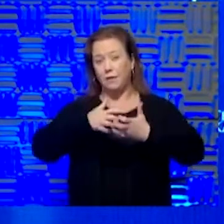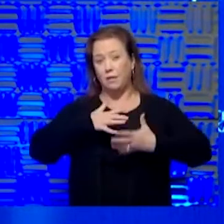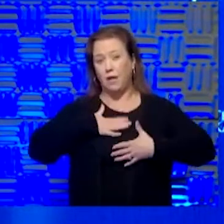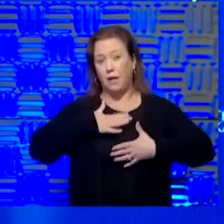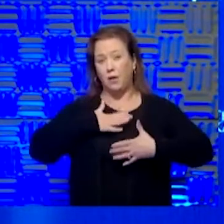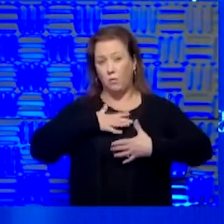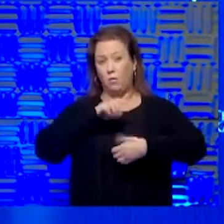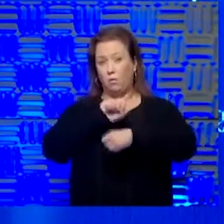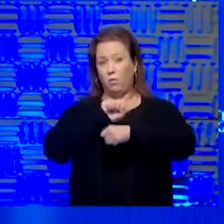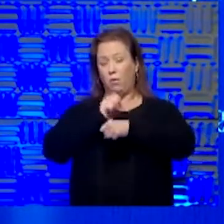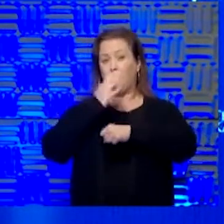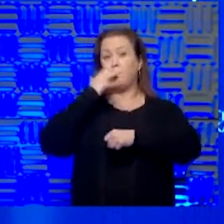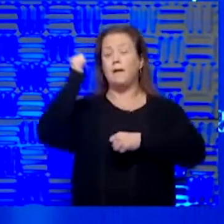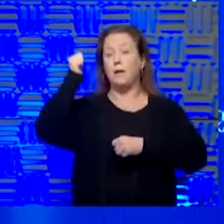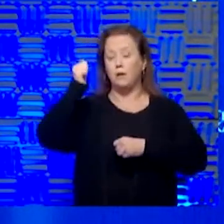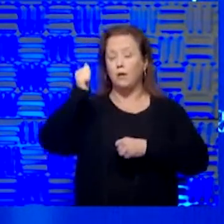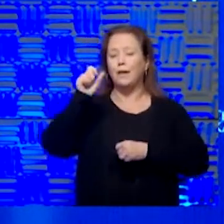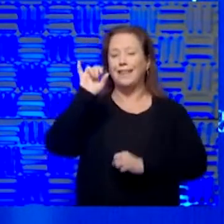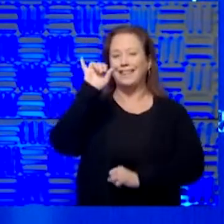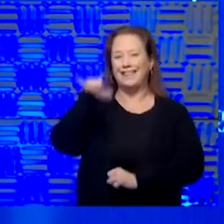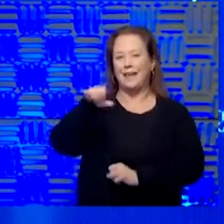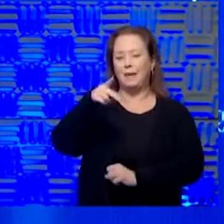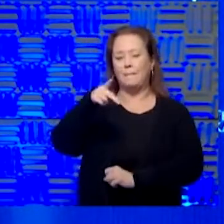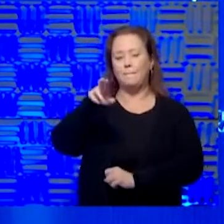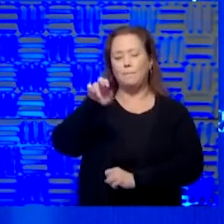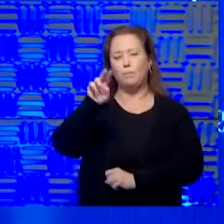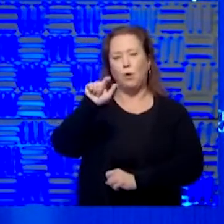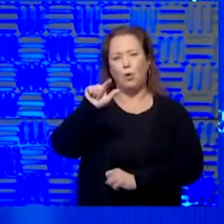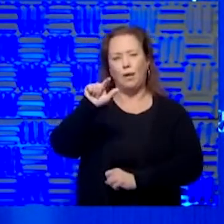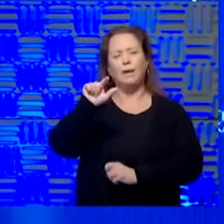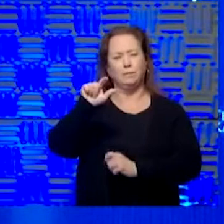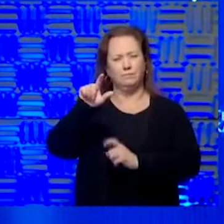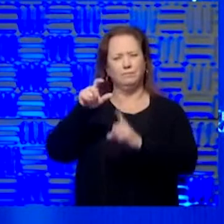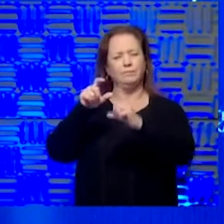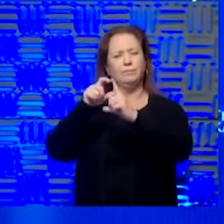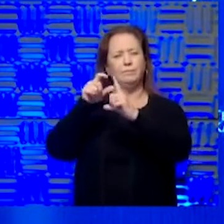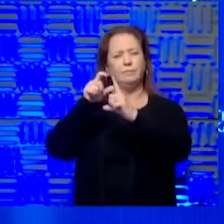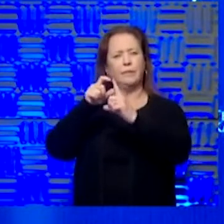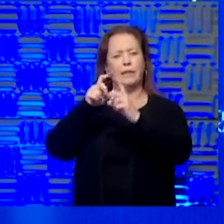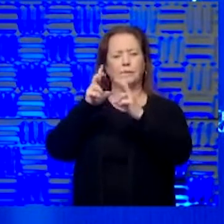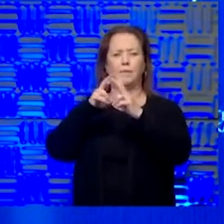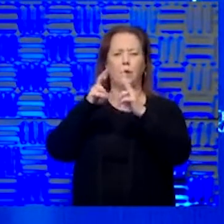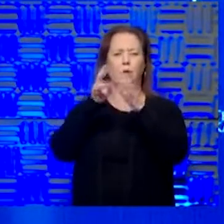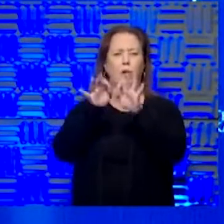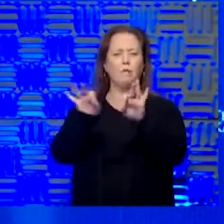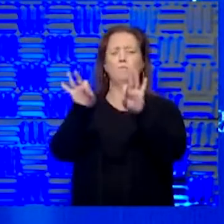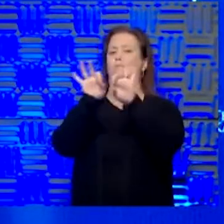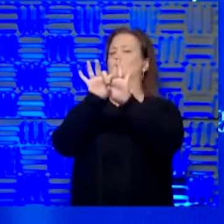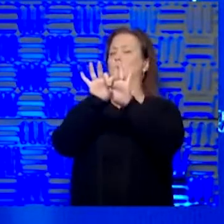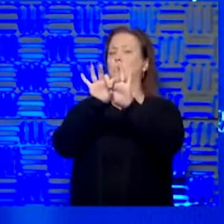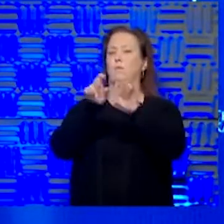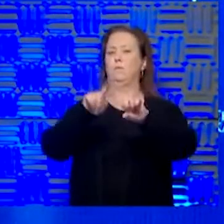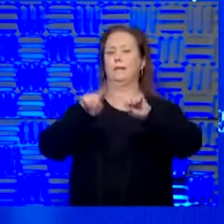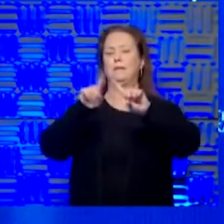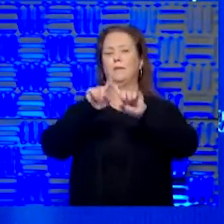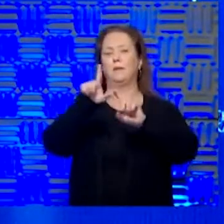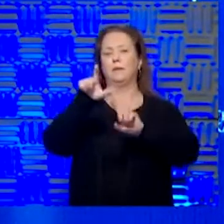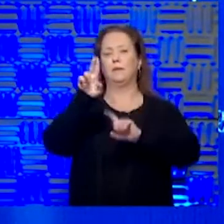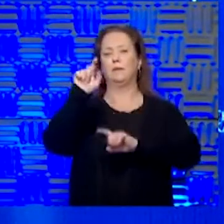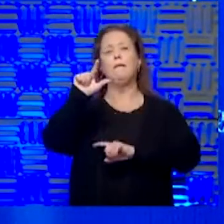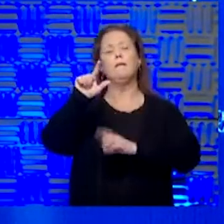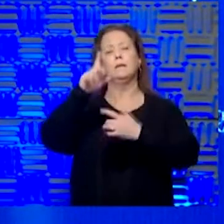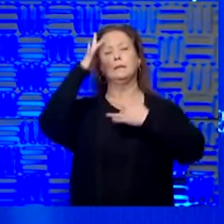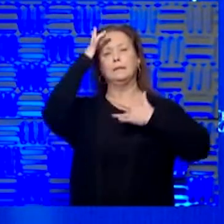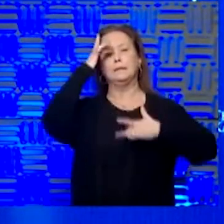you're going to do better. Proning definitely is important in COVID-19. It's very important in lots of types of different lung diseases that have led